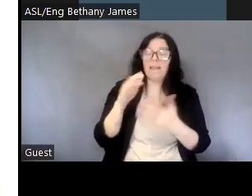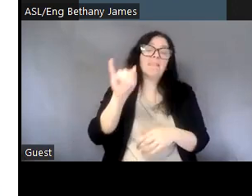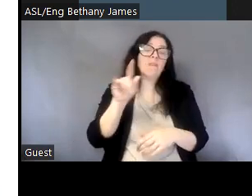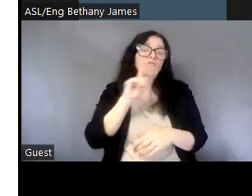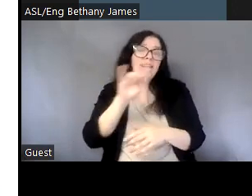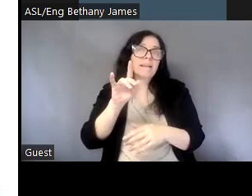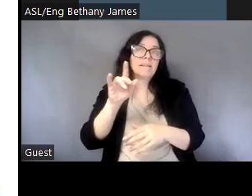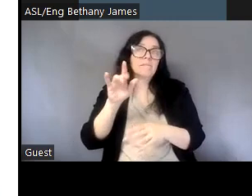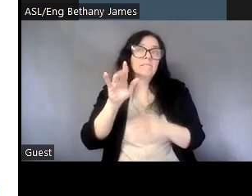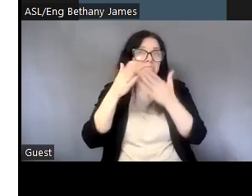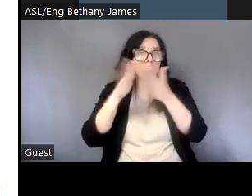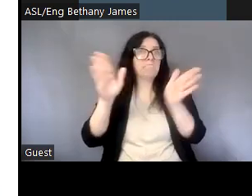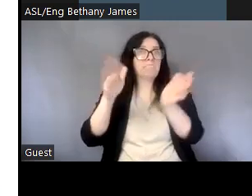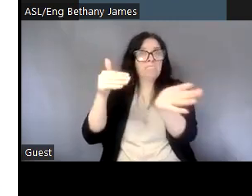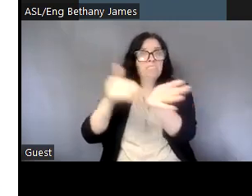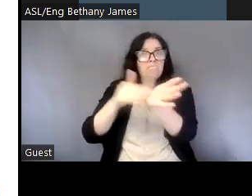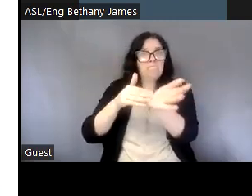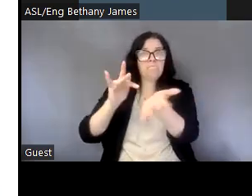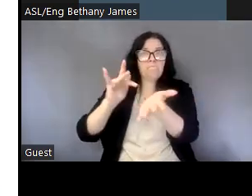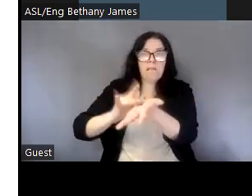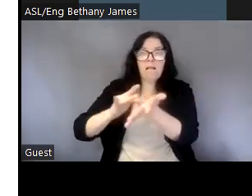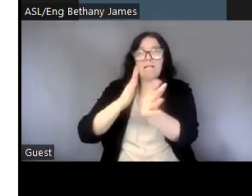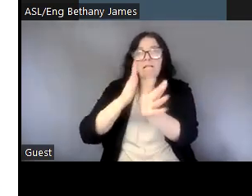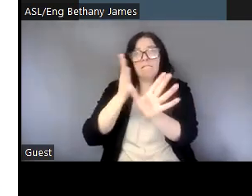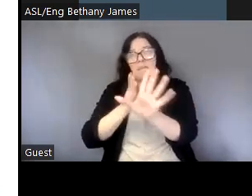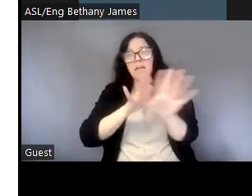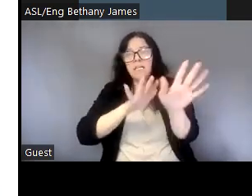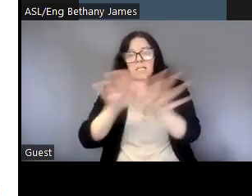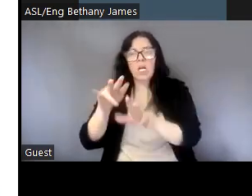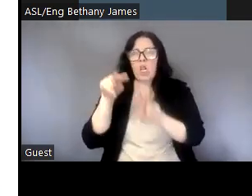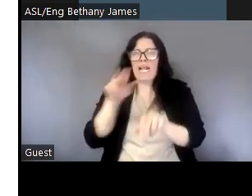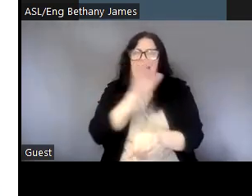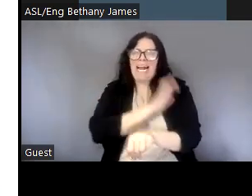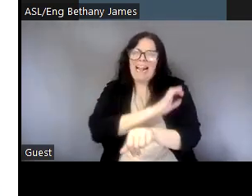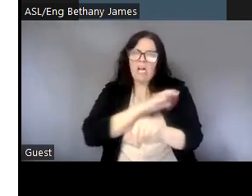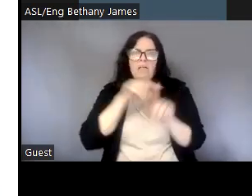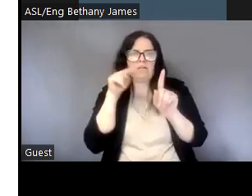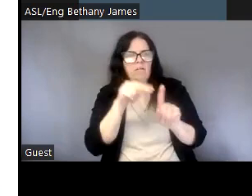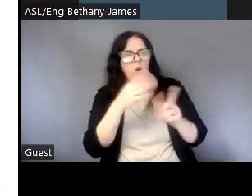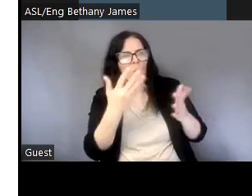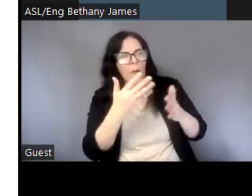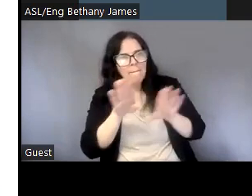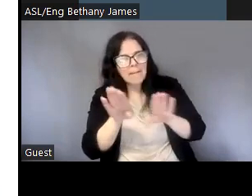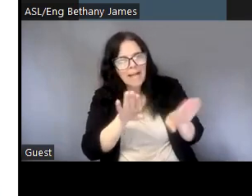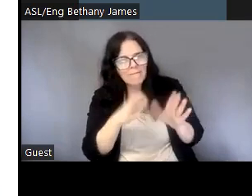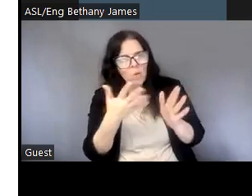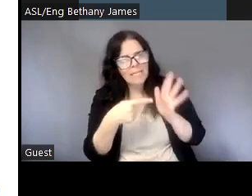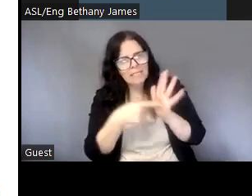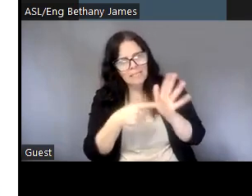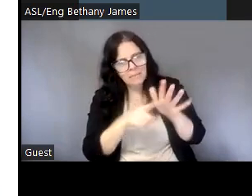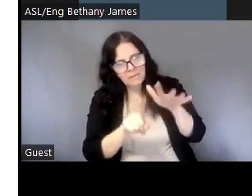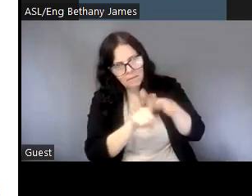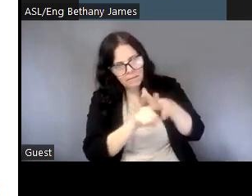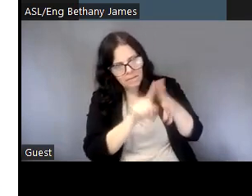recognized symptom of behaviors which causes things such as distress in how the person